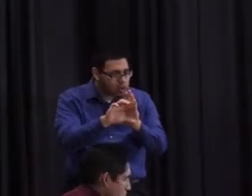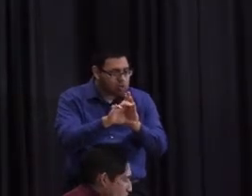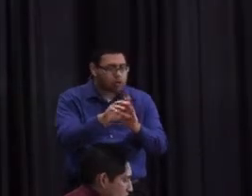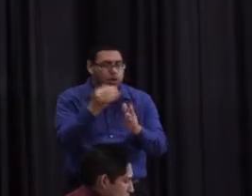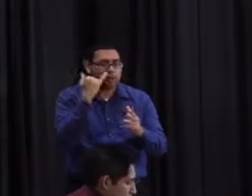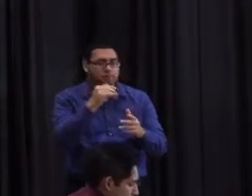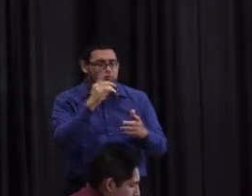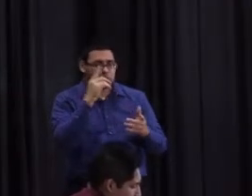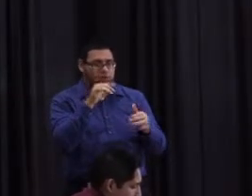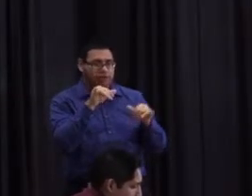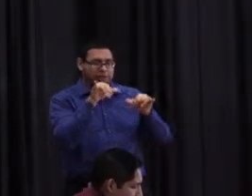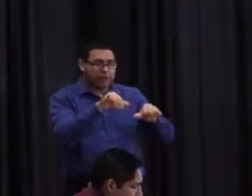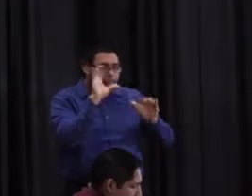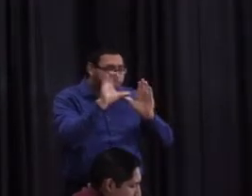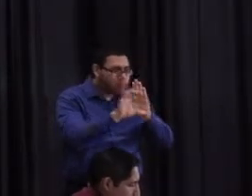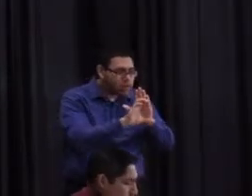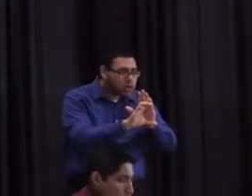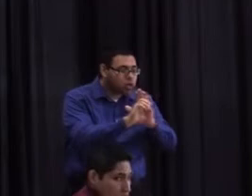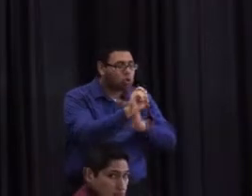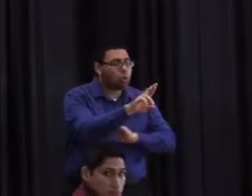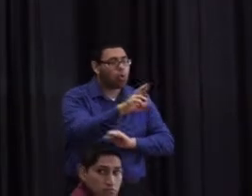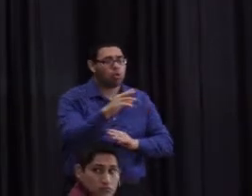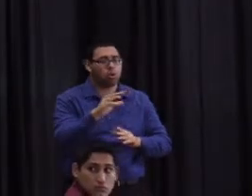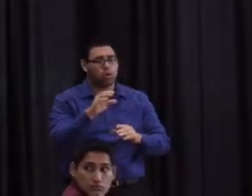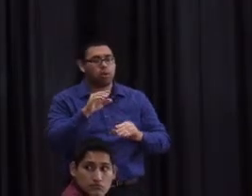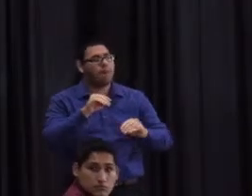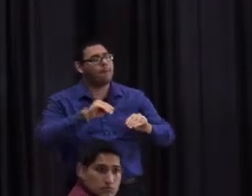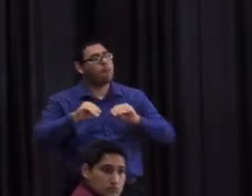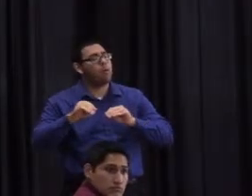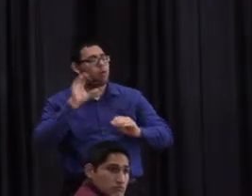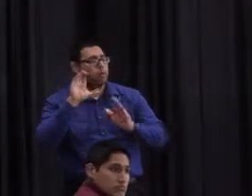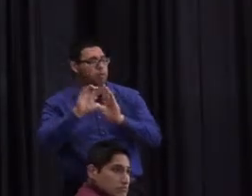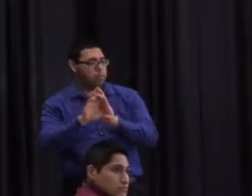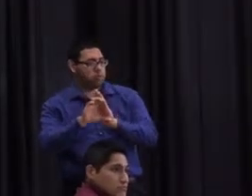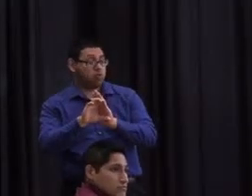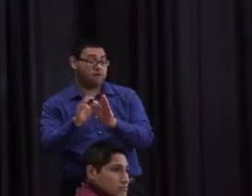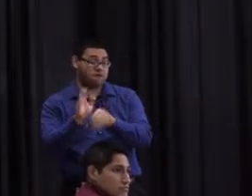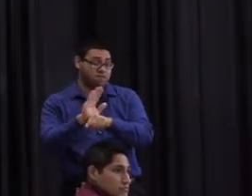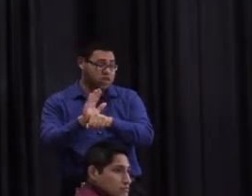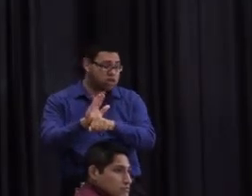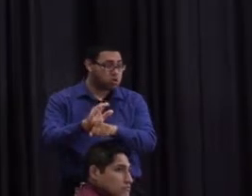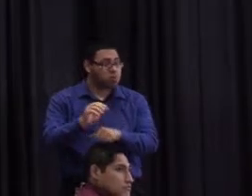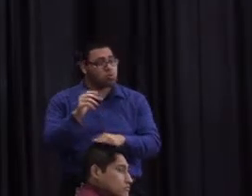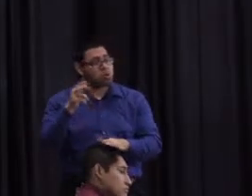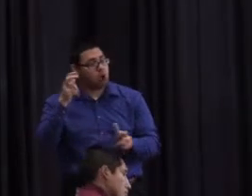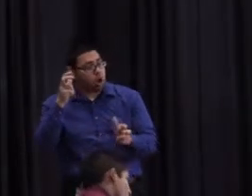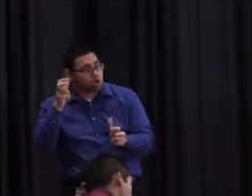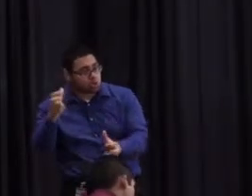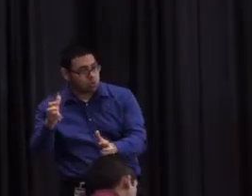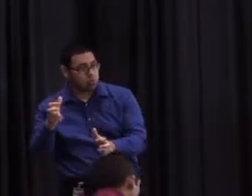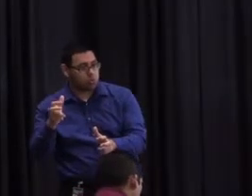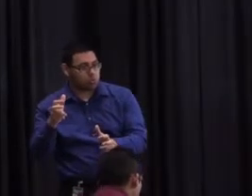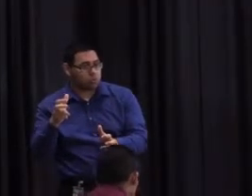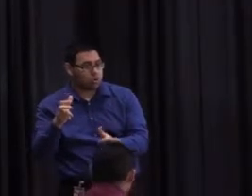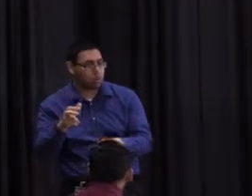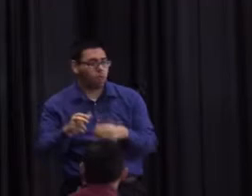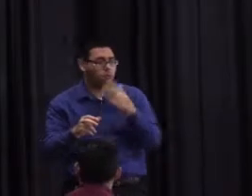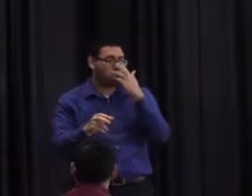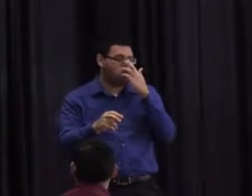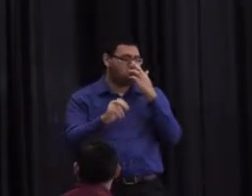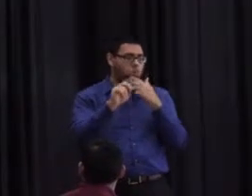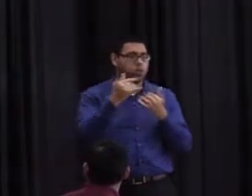still images or motion images or video or audio. So then we have